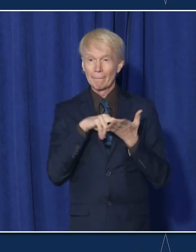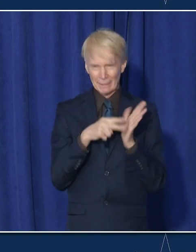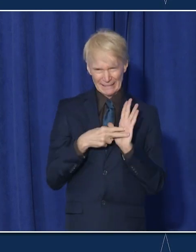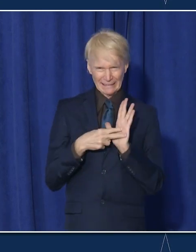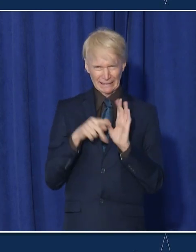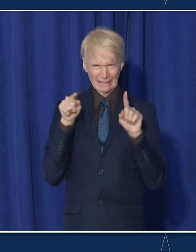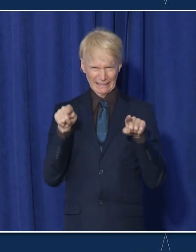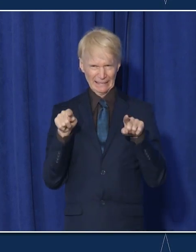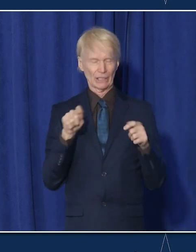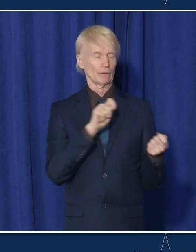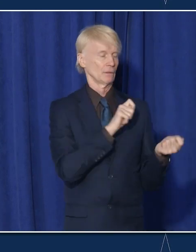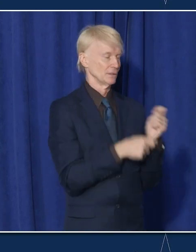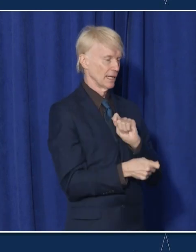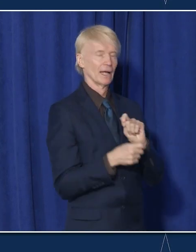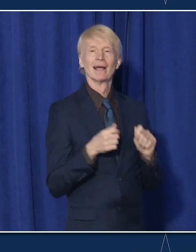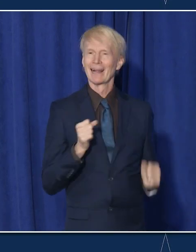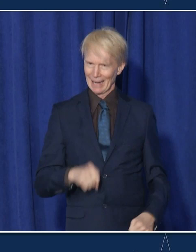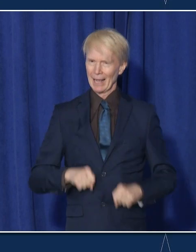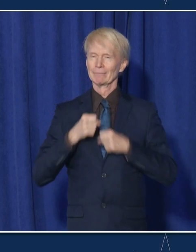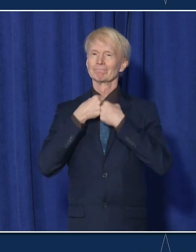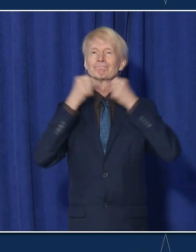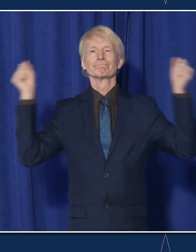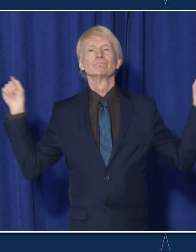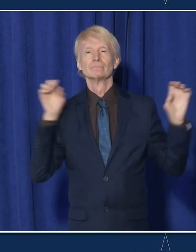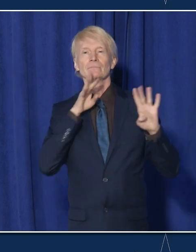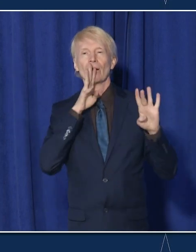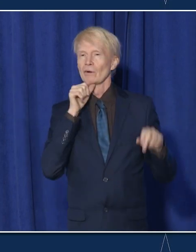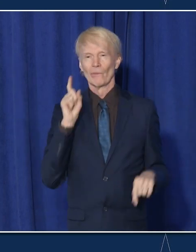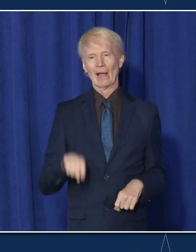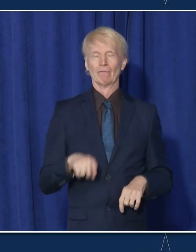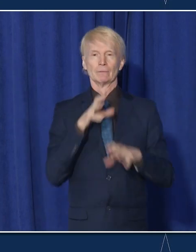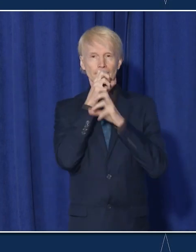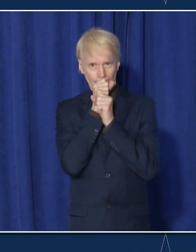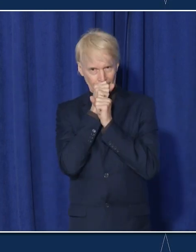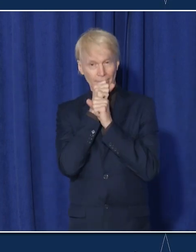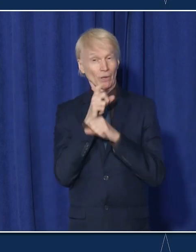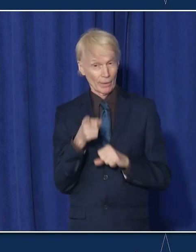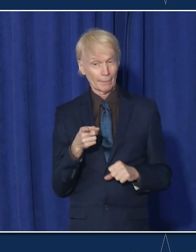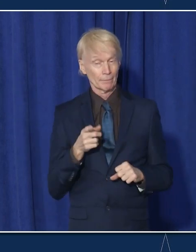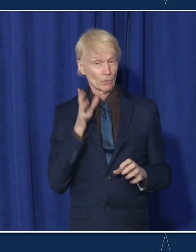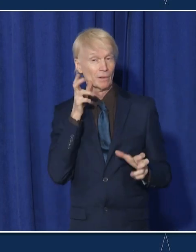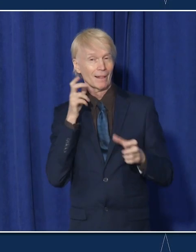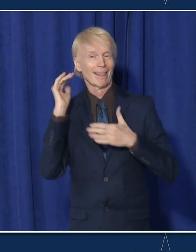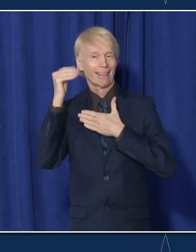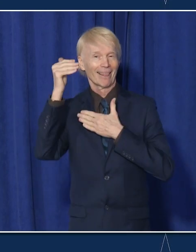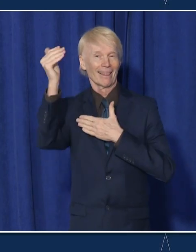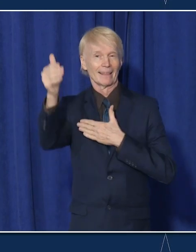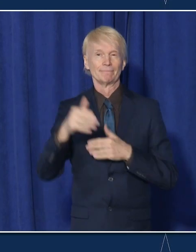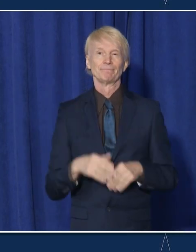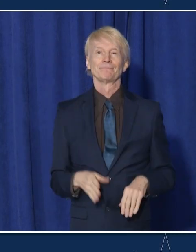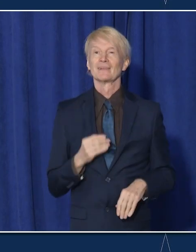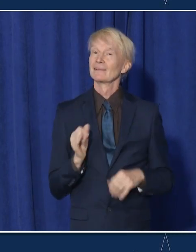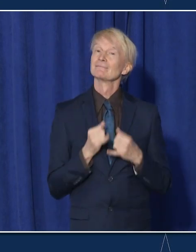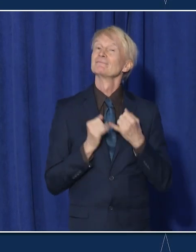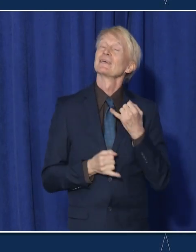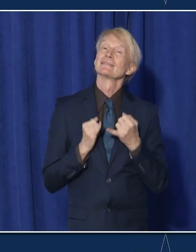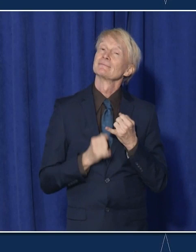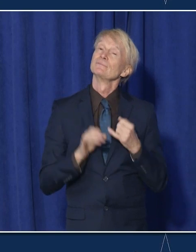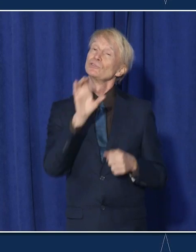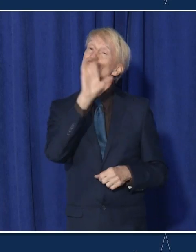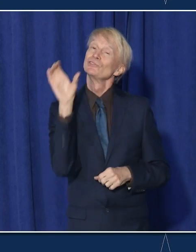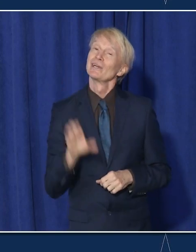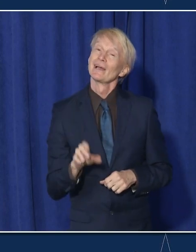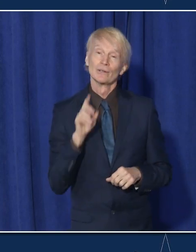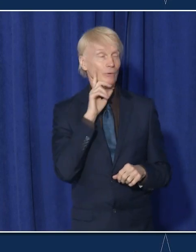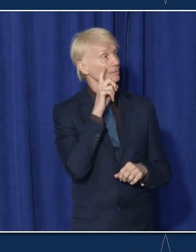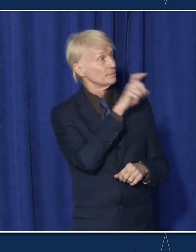something that we talk about, no longer having it be unspoken. So you'll hear some more about that. And finally, around the city, you're